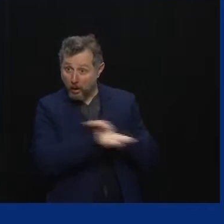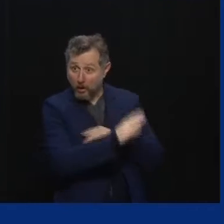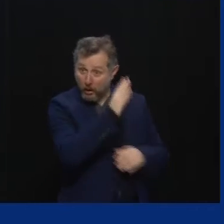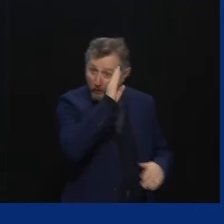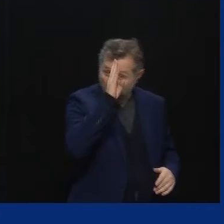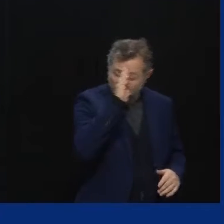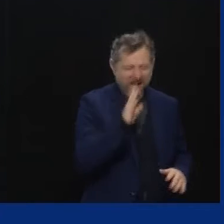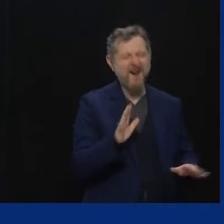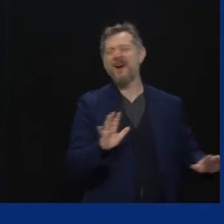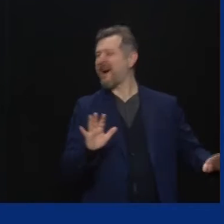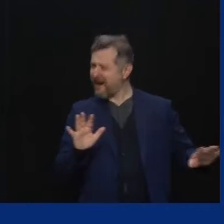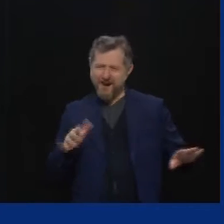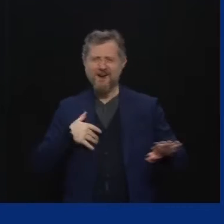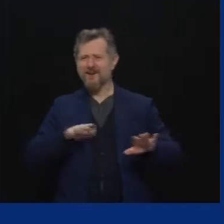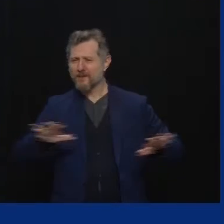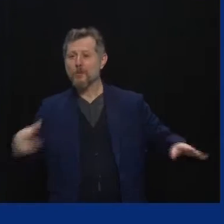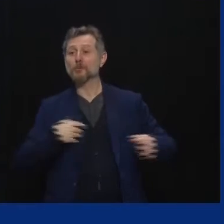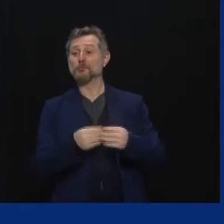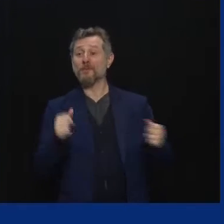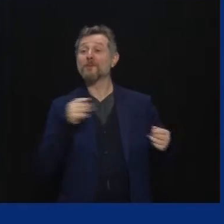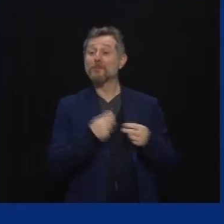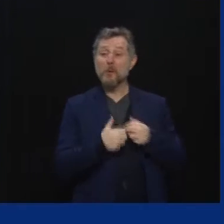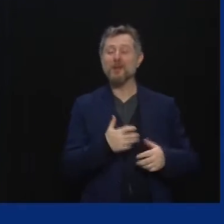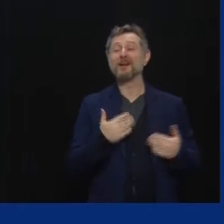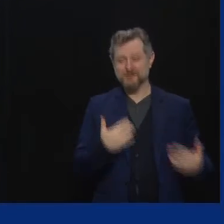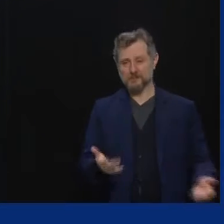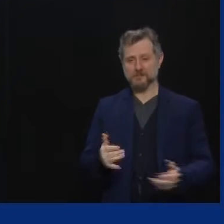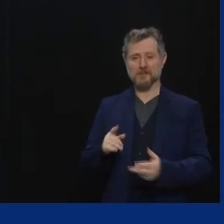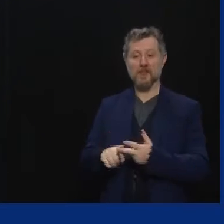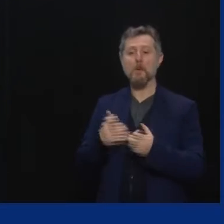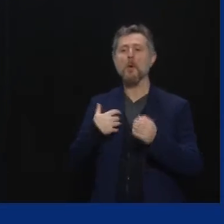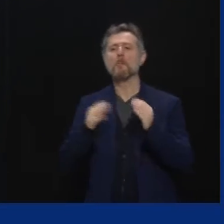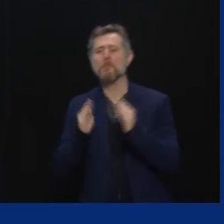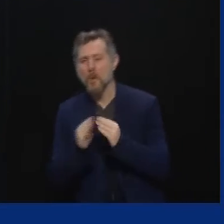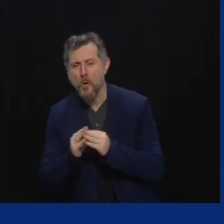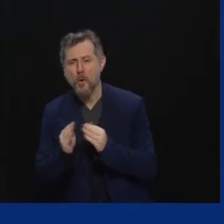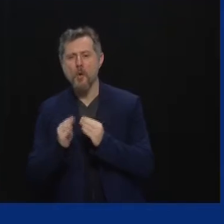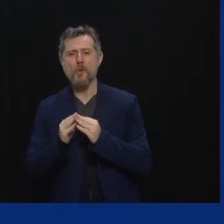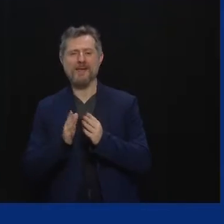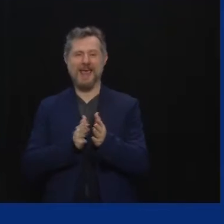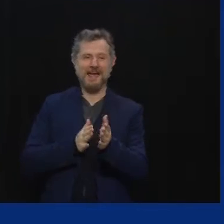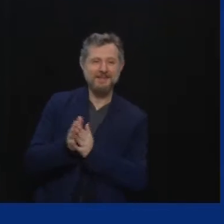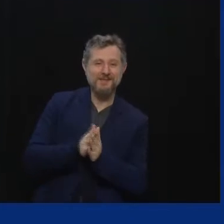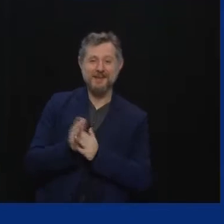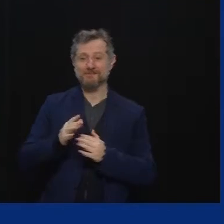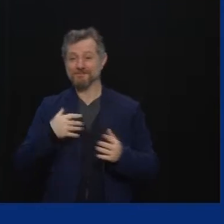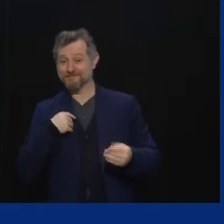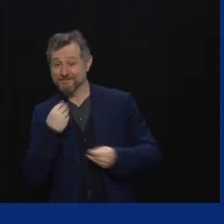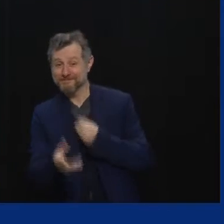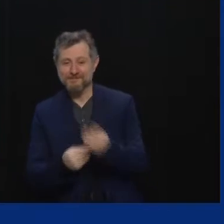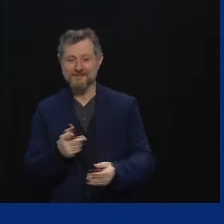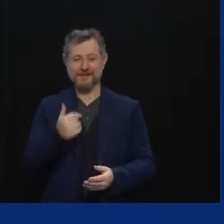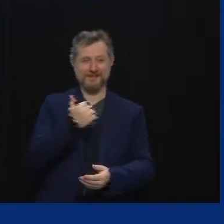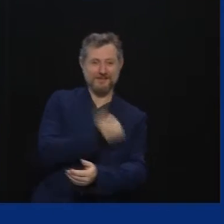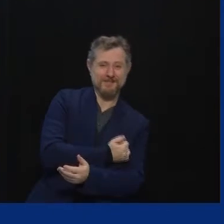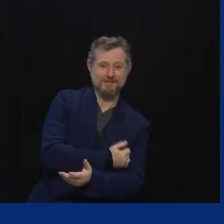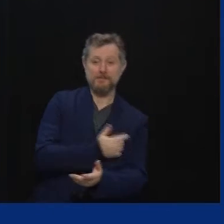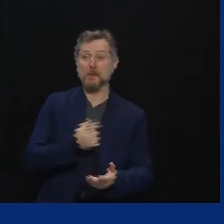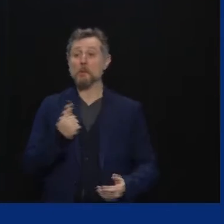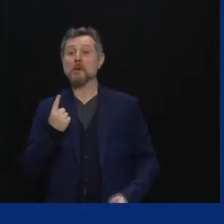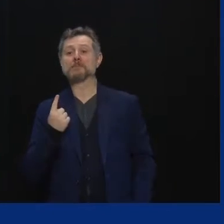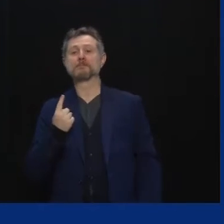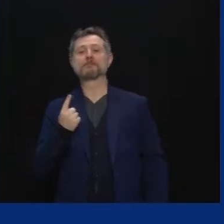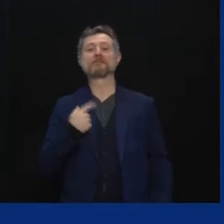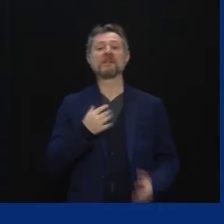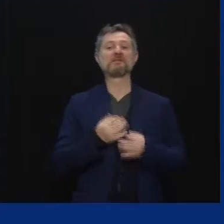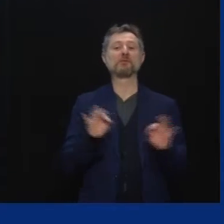So we're also trying to have more booster incentives. I want more people boosting. We're going to be announcing a number of incentives. One of them is free ski passes for